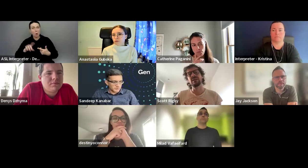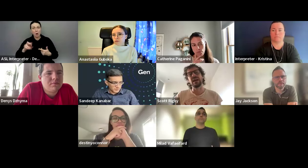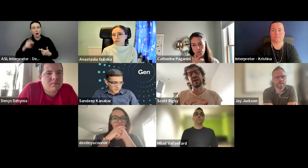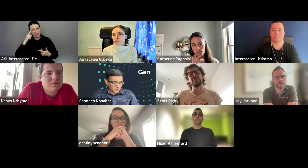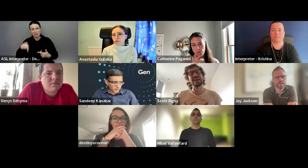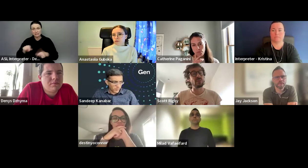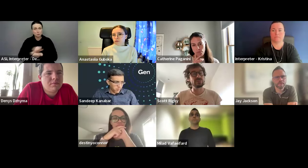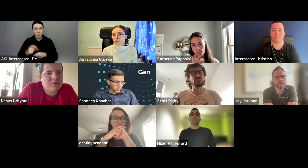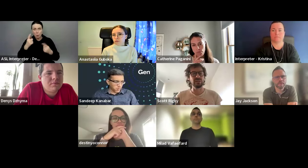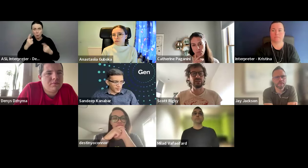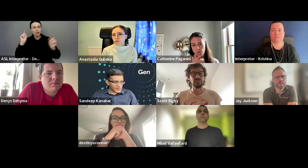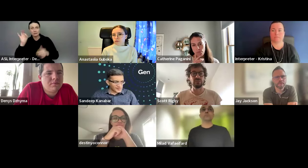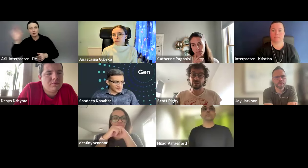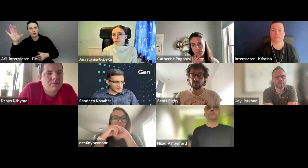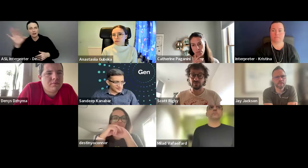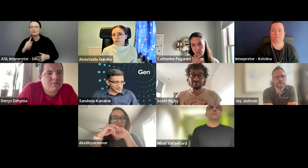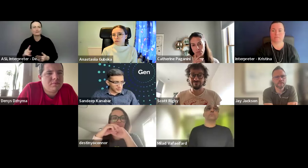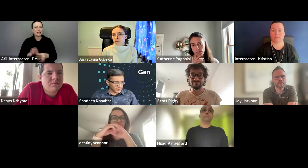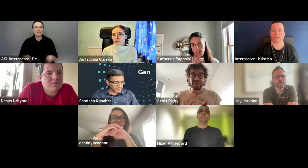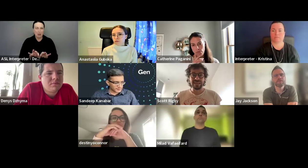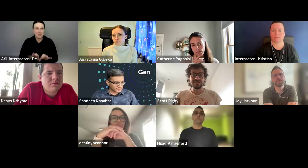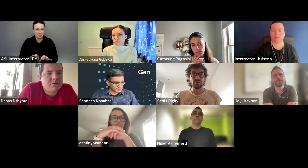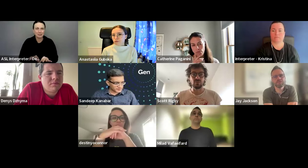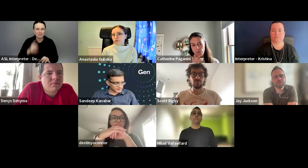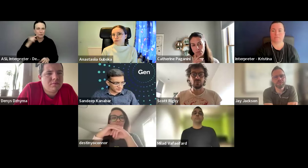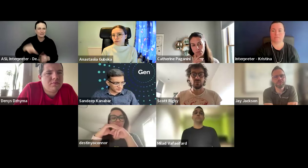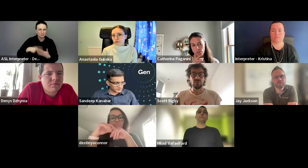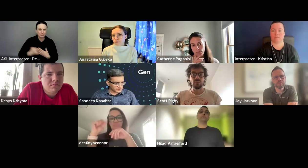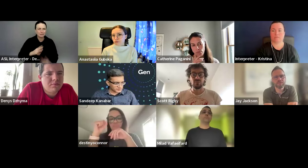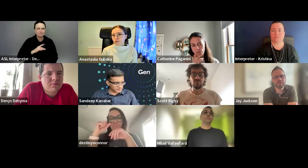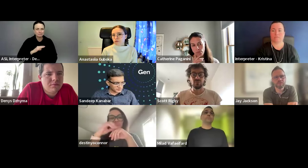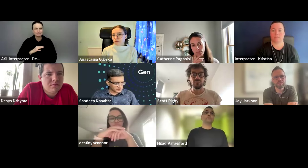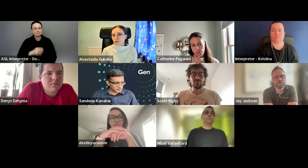works. And that's also really valuable.